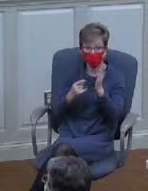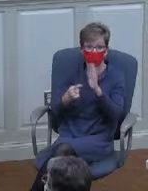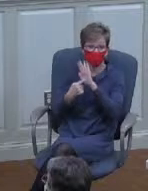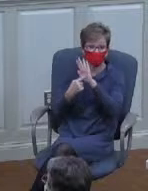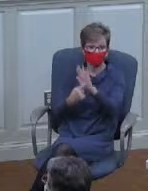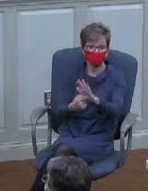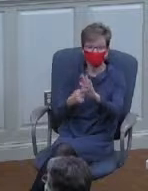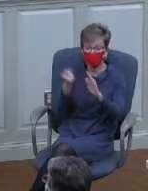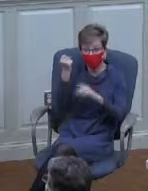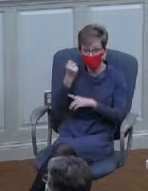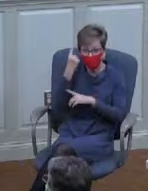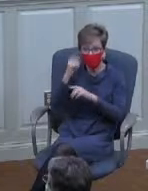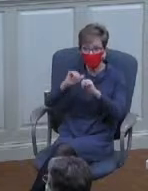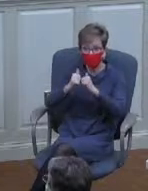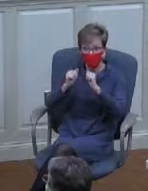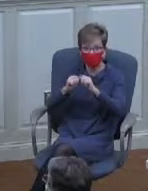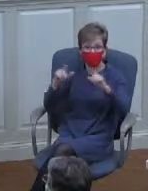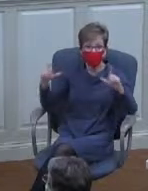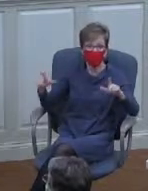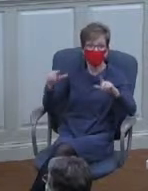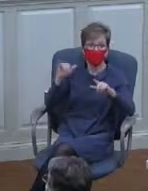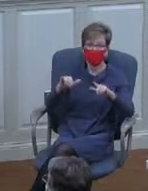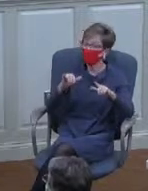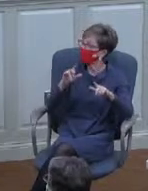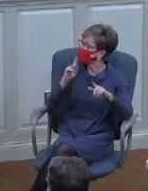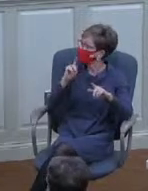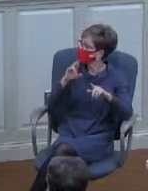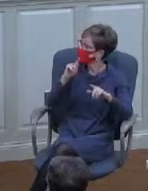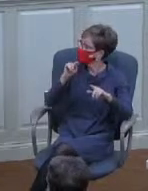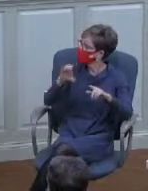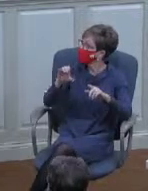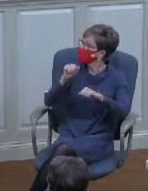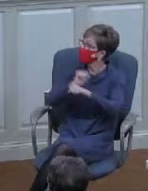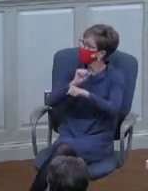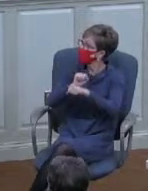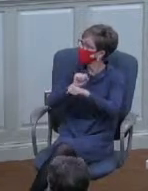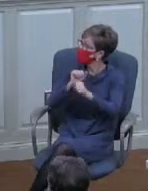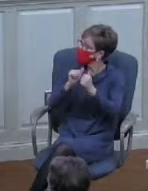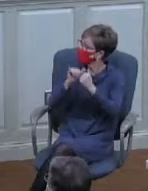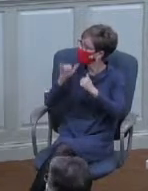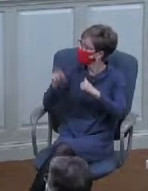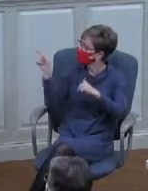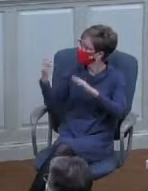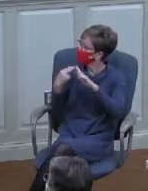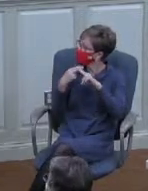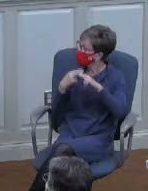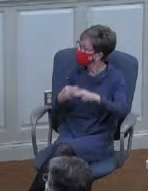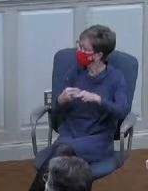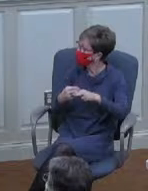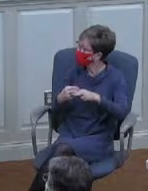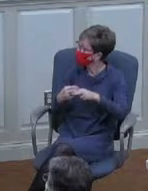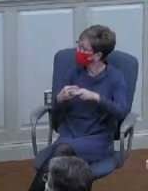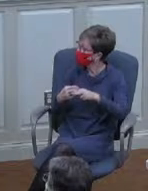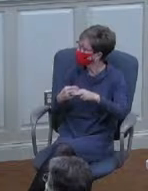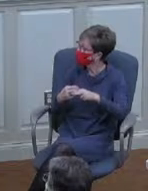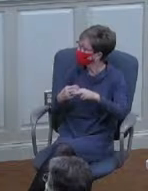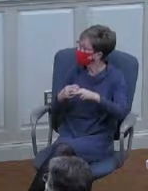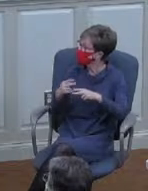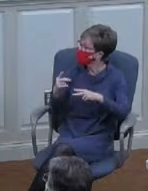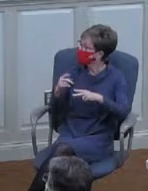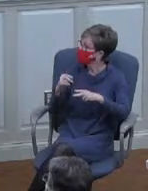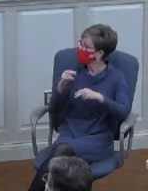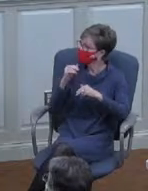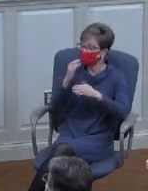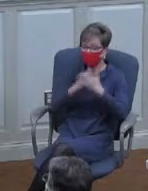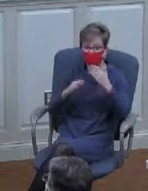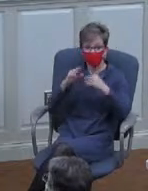an understanding of the way KYTC operates on some of the bridges. This is called, essentially in the industry, part width